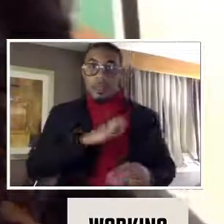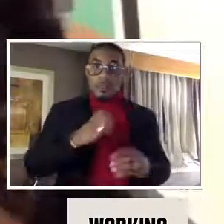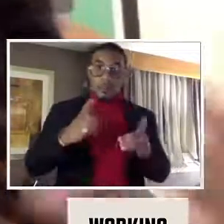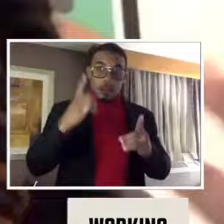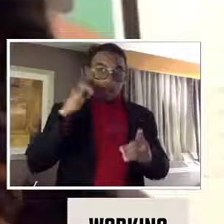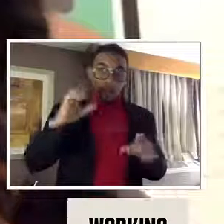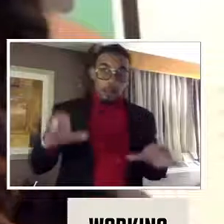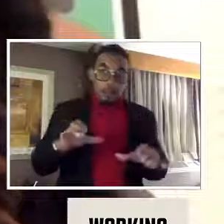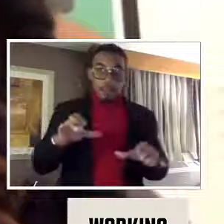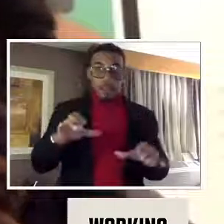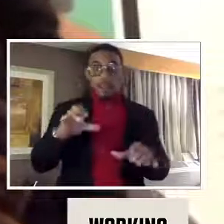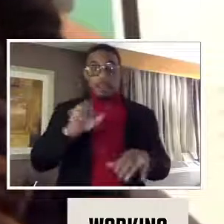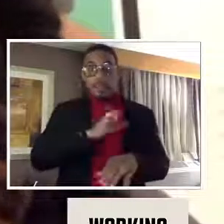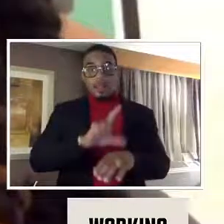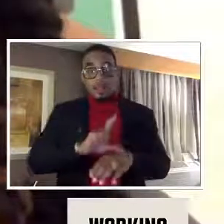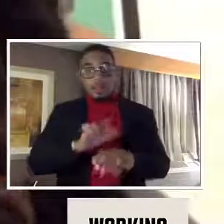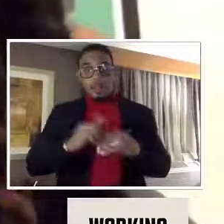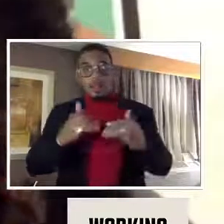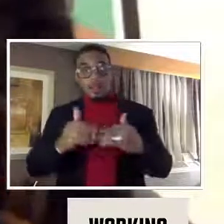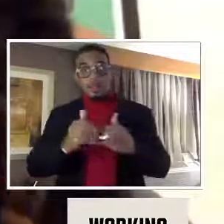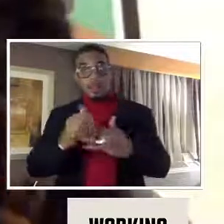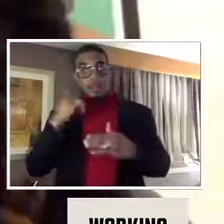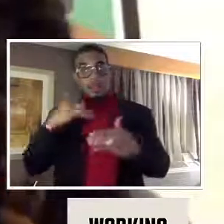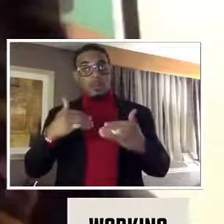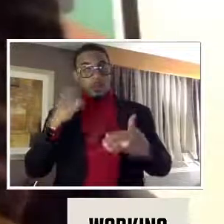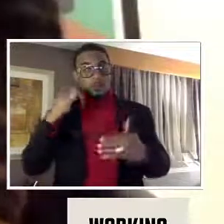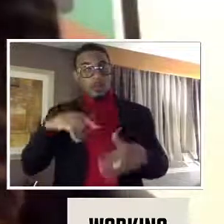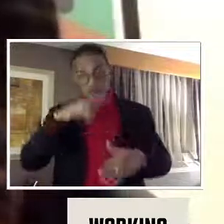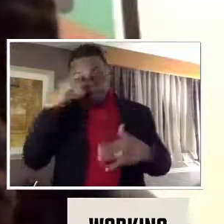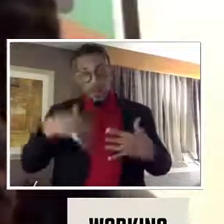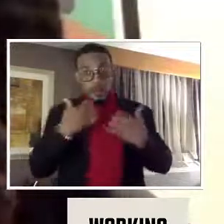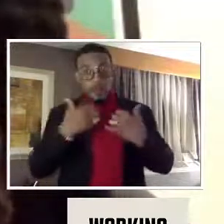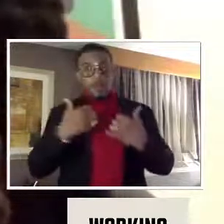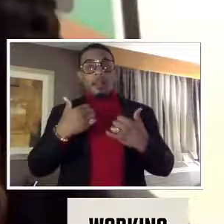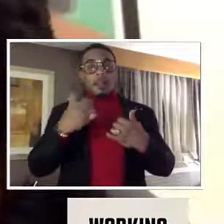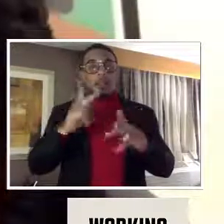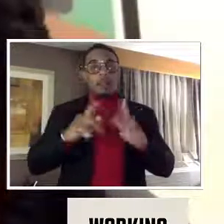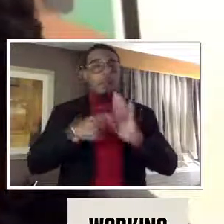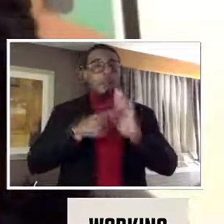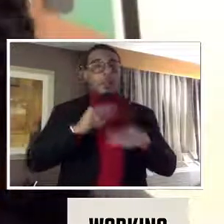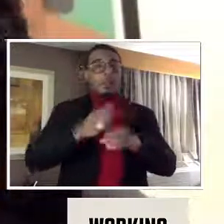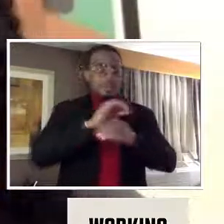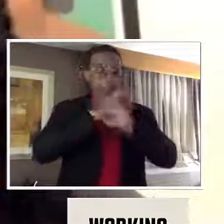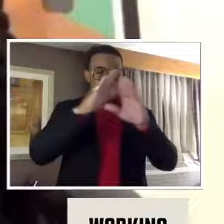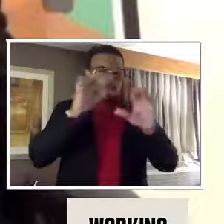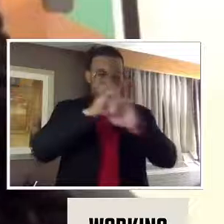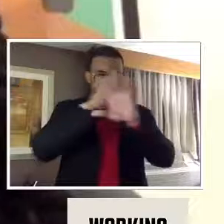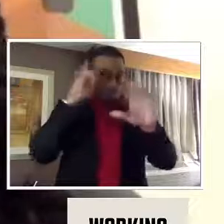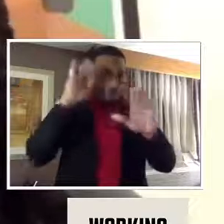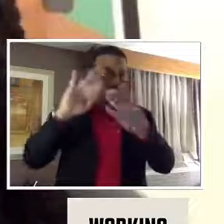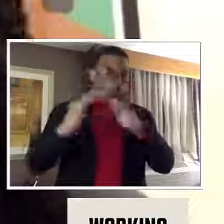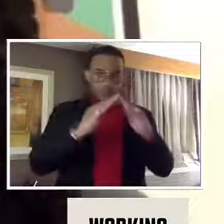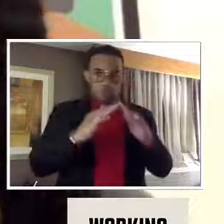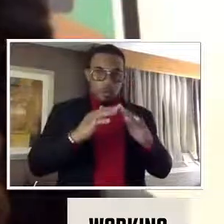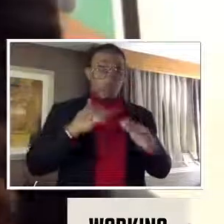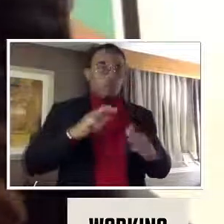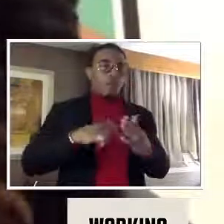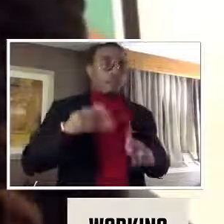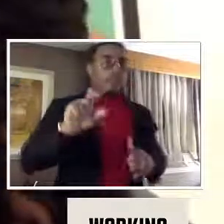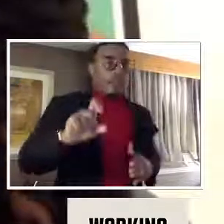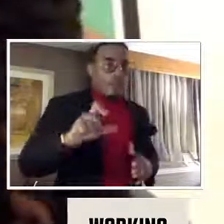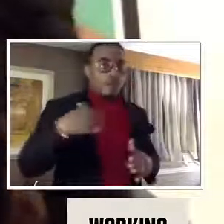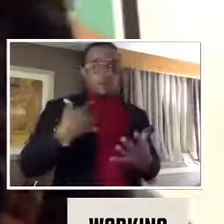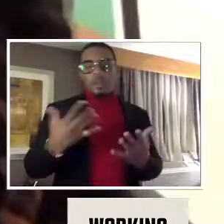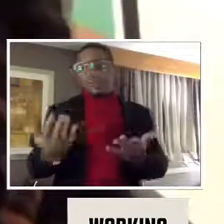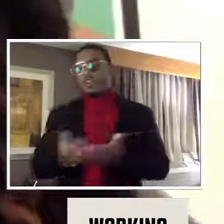Director of Action St. Louis and a leader in the movement for Black Lives. The People's Charter sets a clear vision for our communities, what we need and